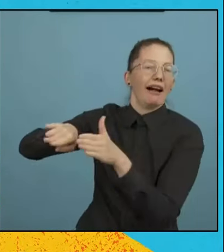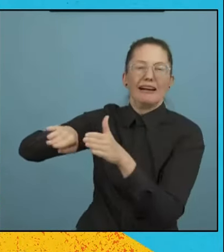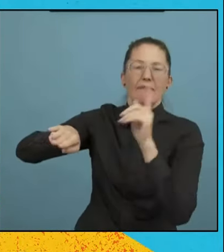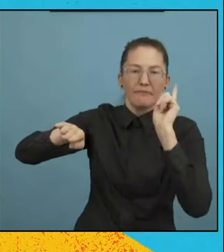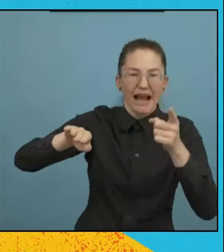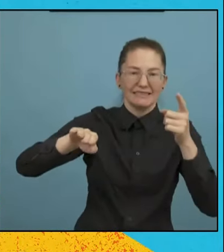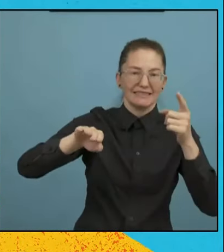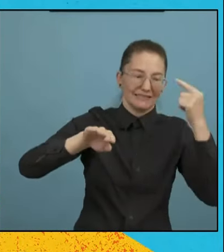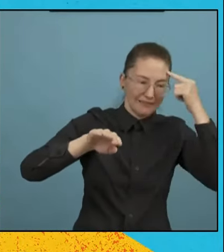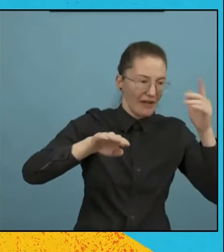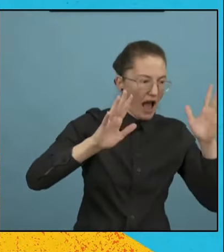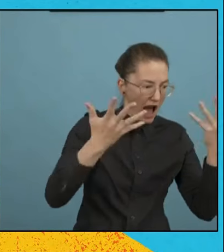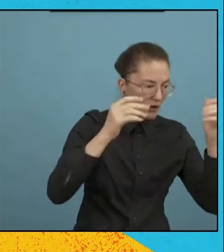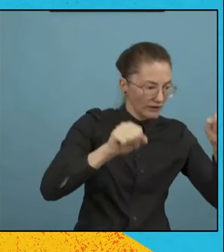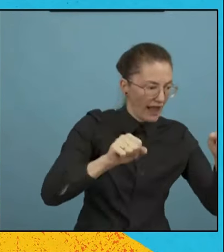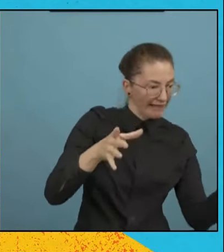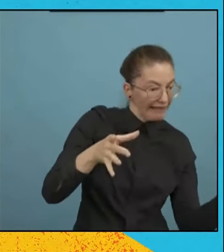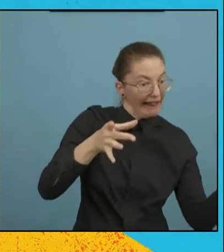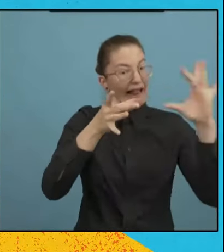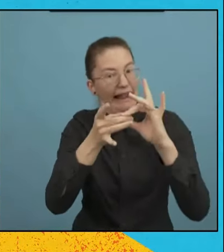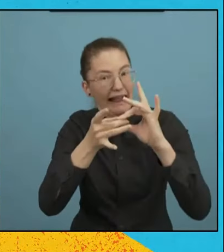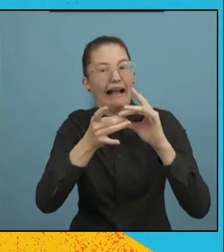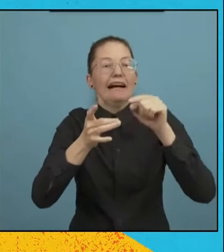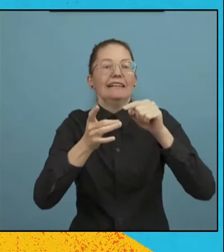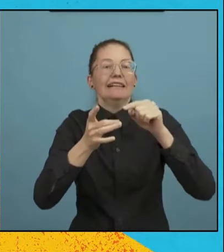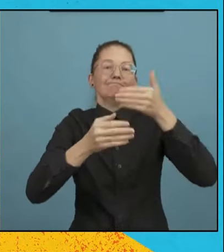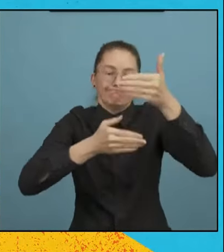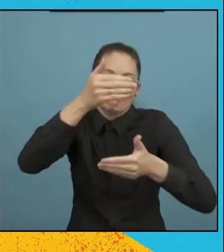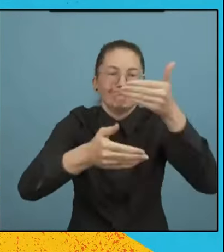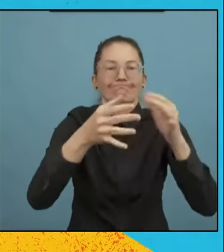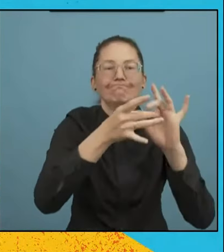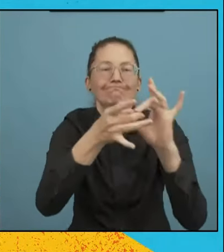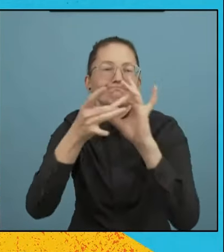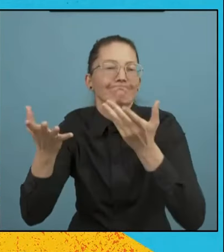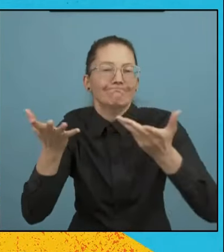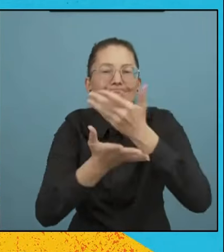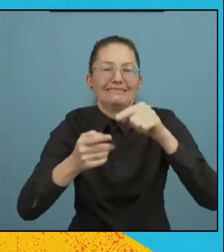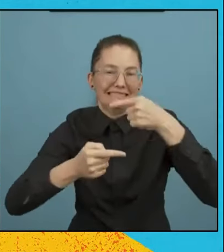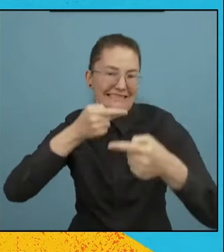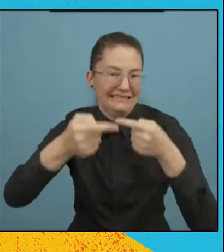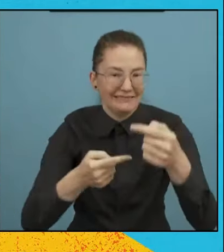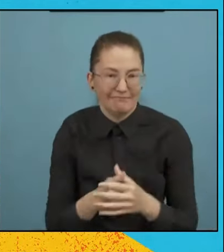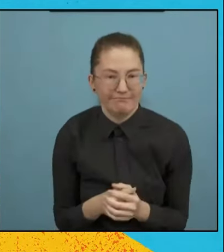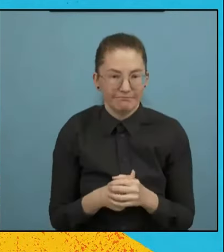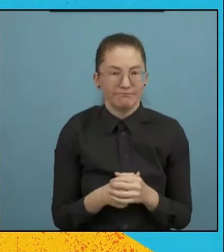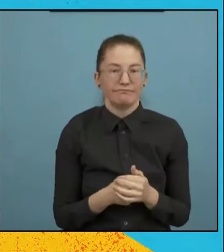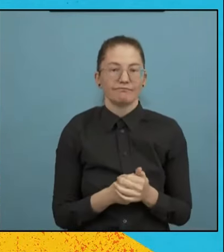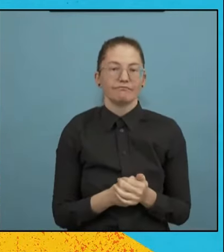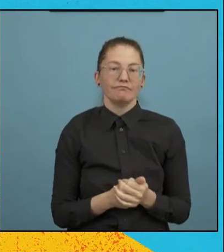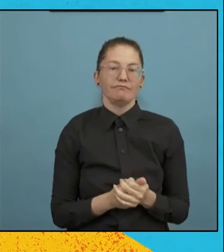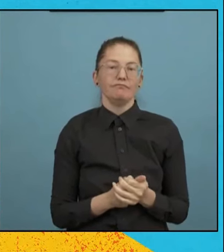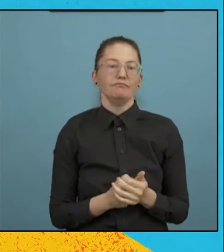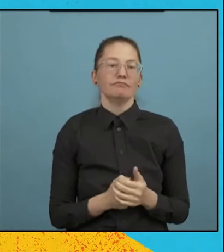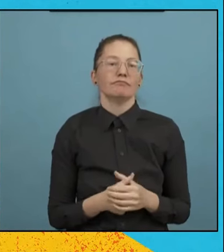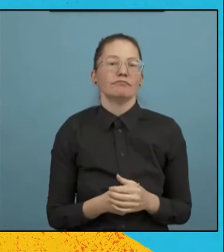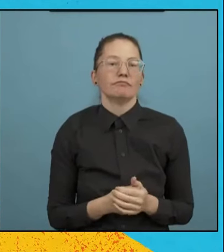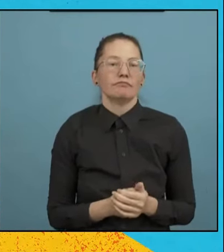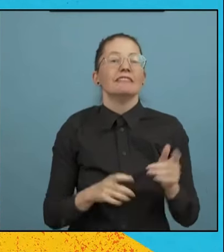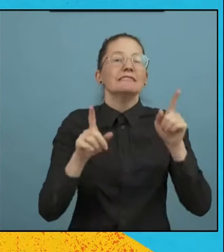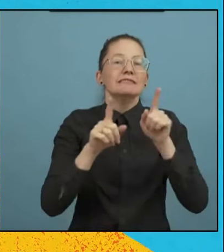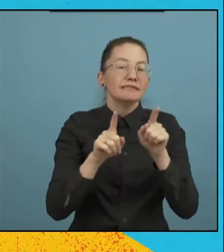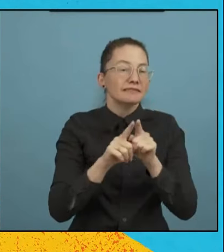tell me that you cannot find an example of an extraordinary implementation of an SDG. Everywhere I have traveled, I have seen